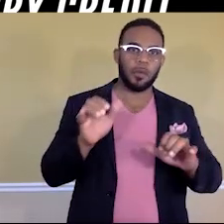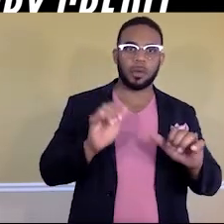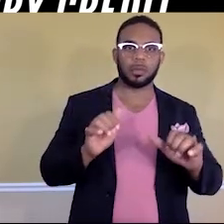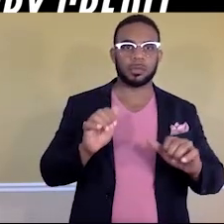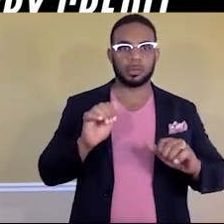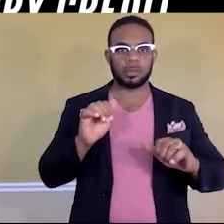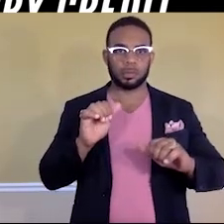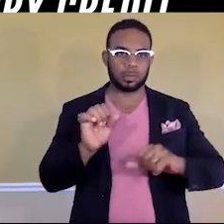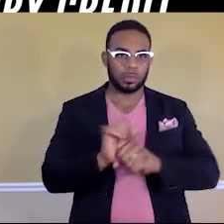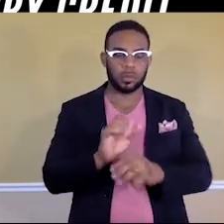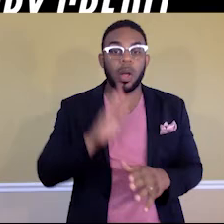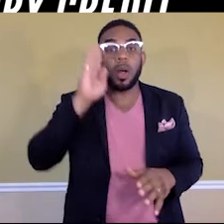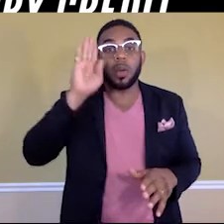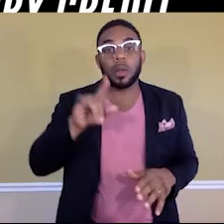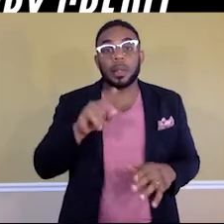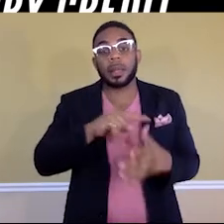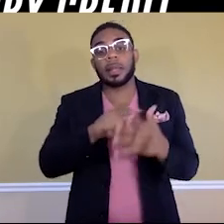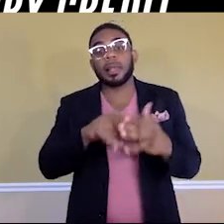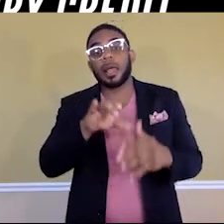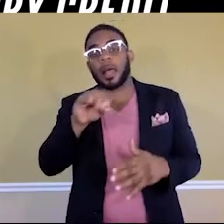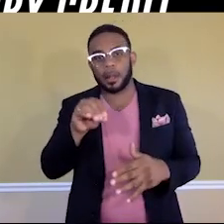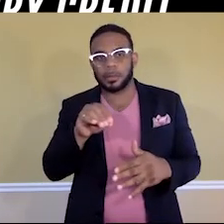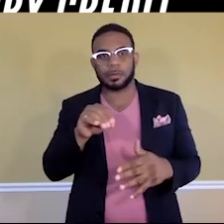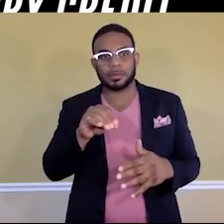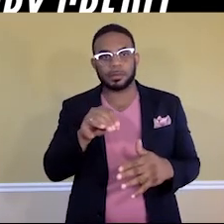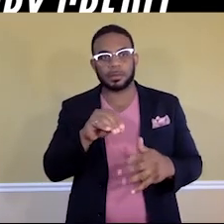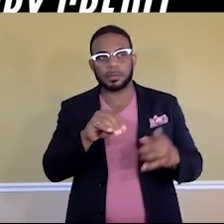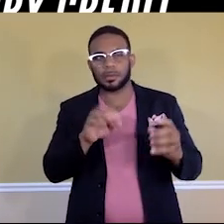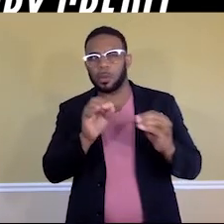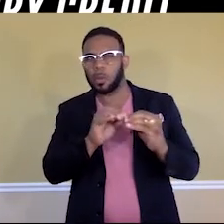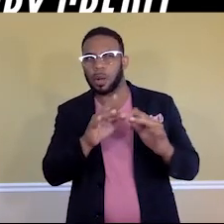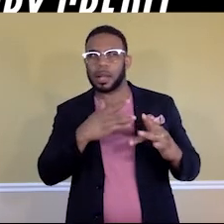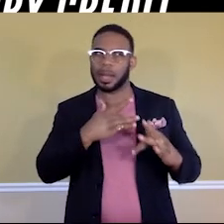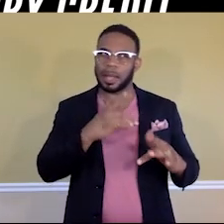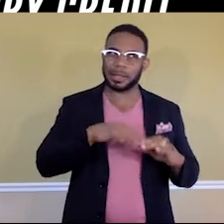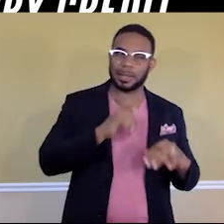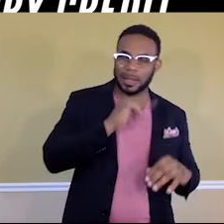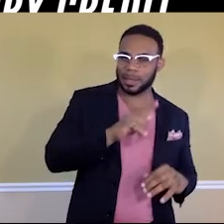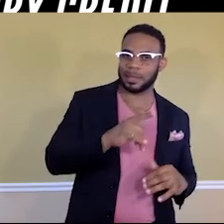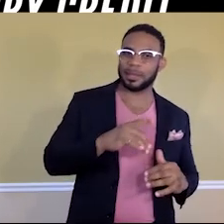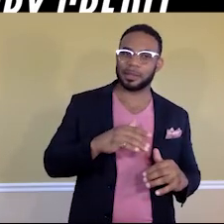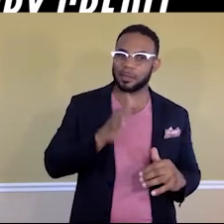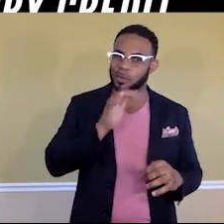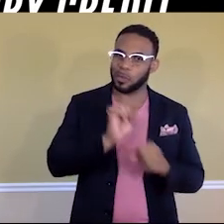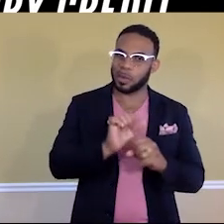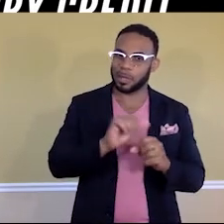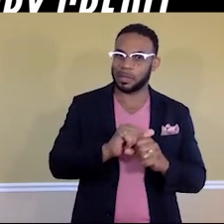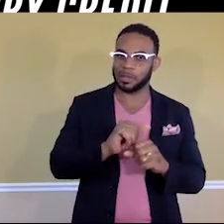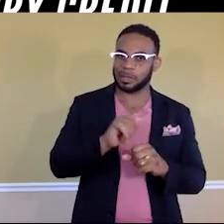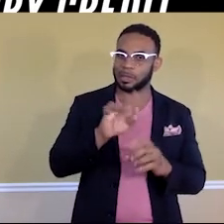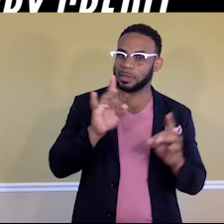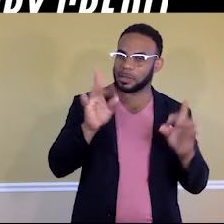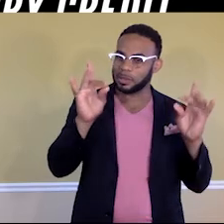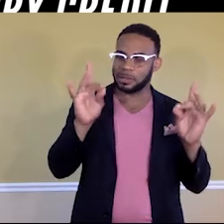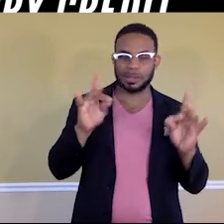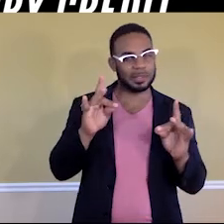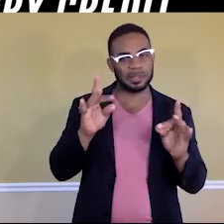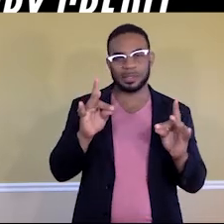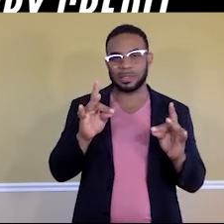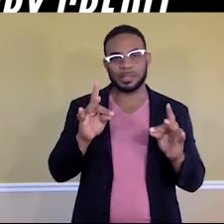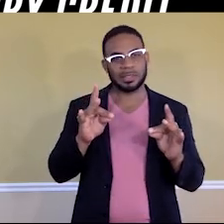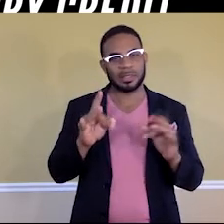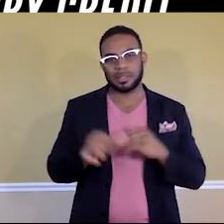employees, knowing that at these companies, it's more likely than not that they were working in a toxic environment